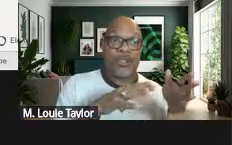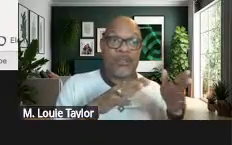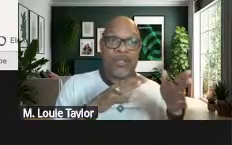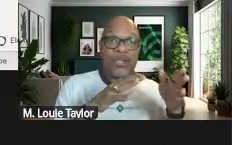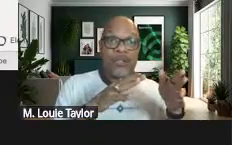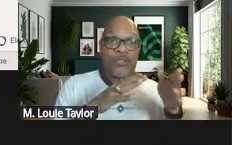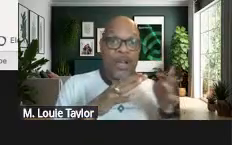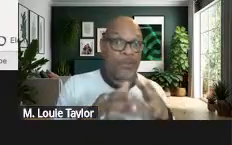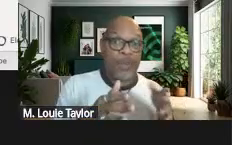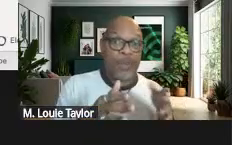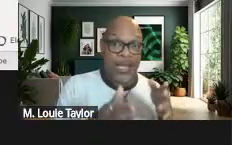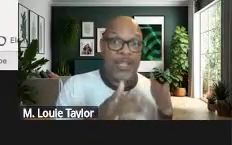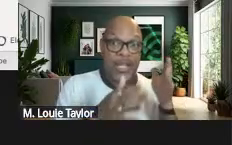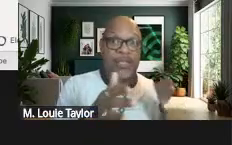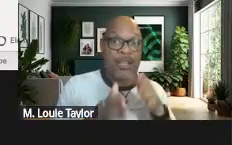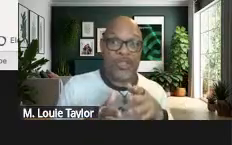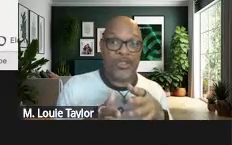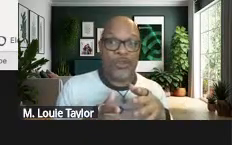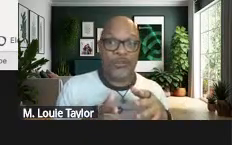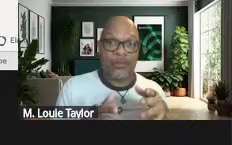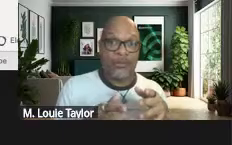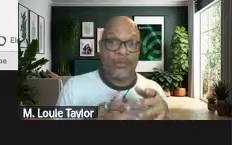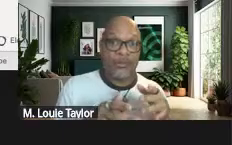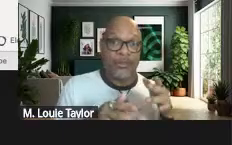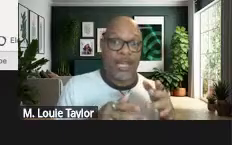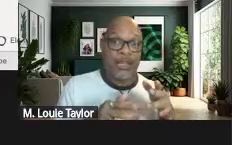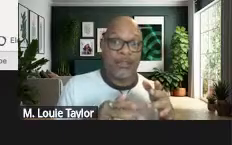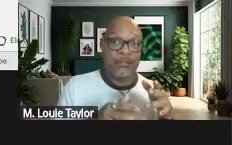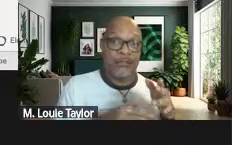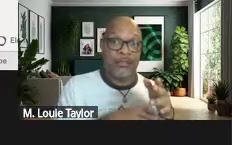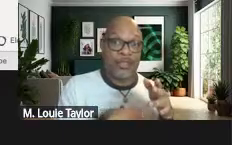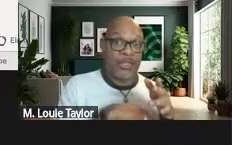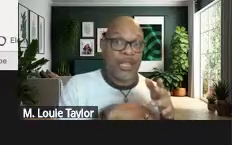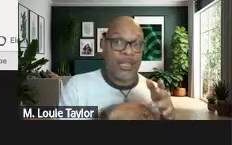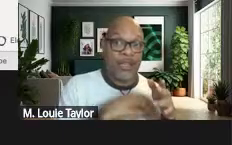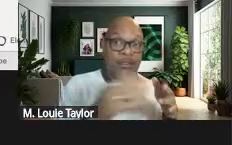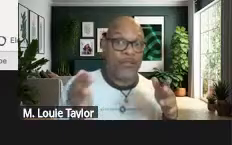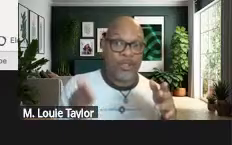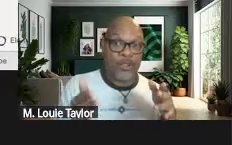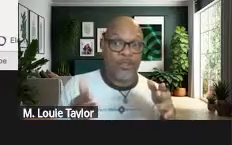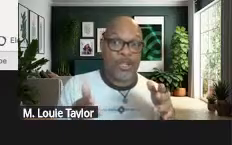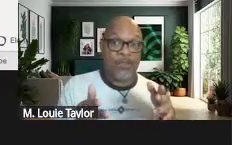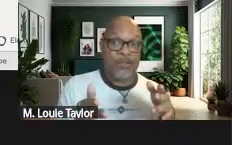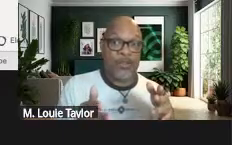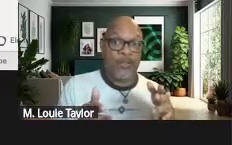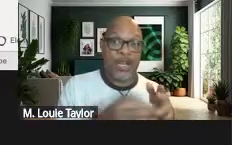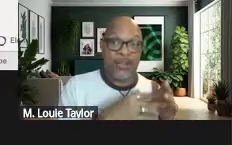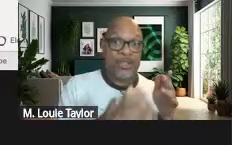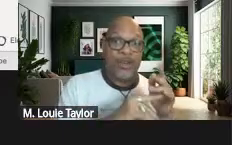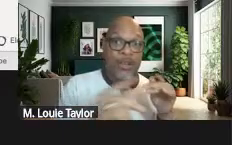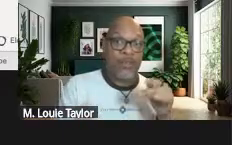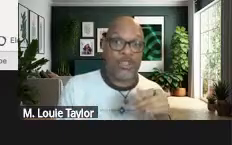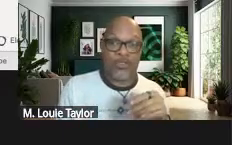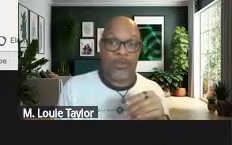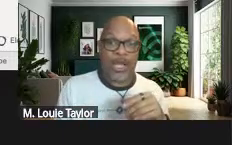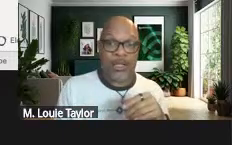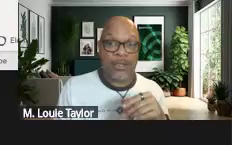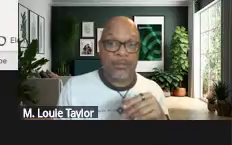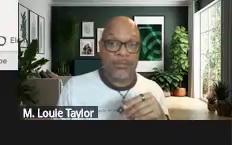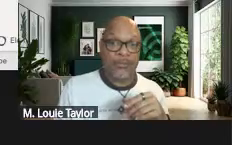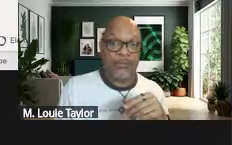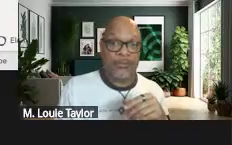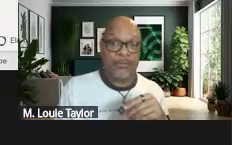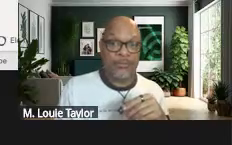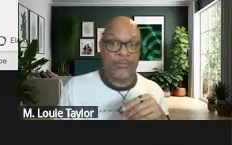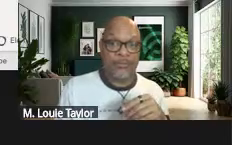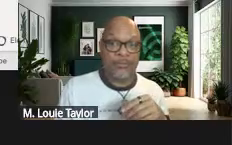to the drops page inside the store, and it's like, "Here, you're shopping with me right now. Just go ahead and buy yourself a box."